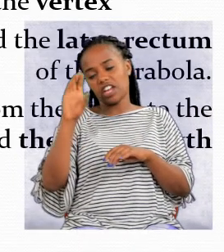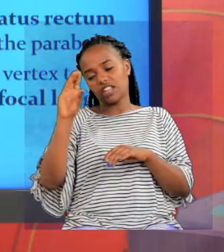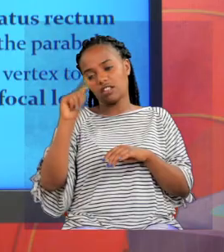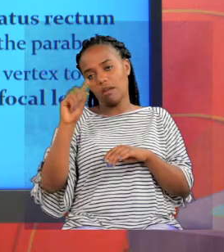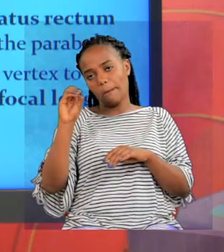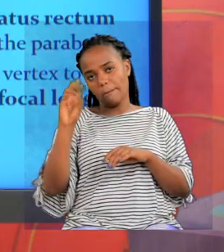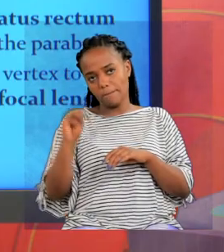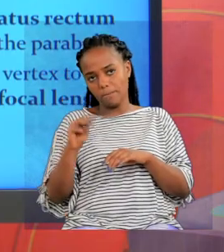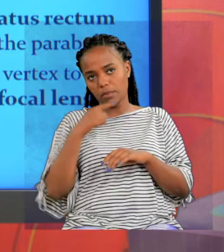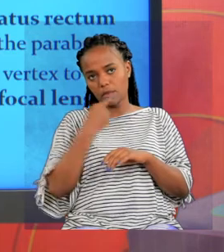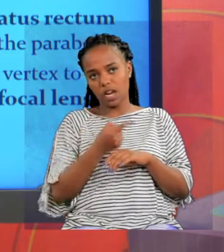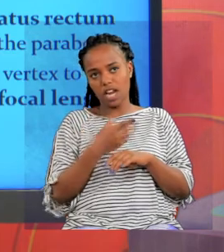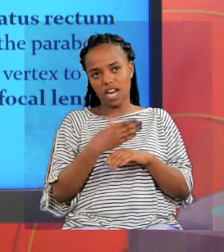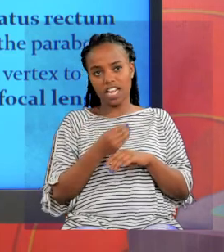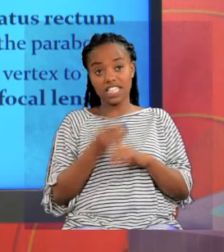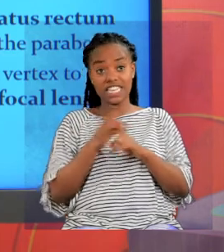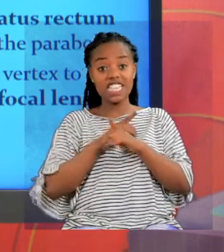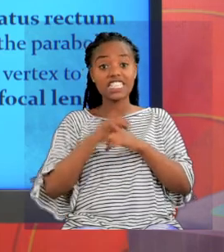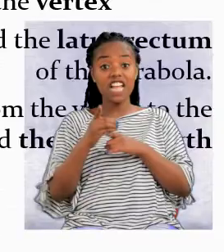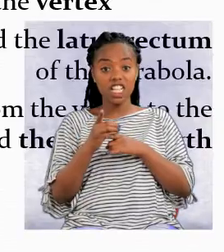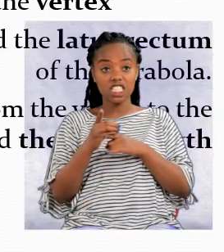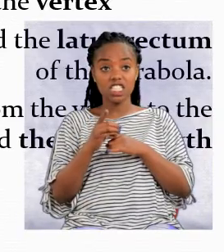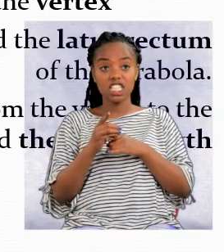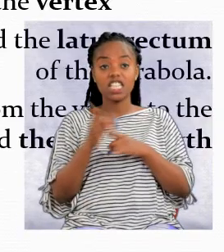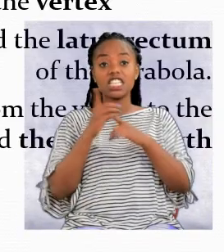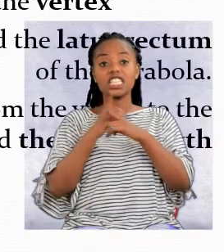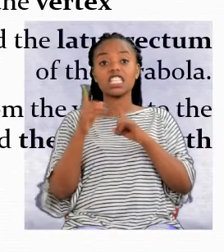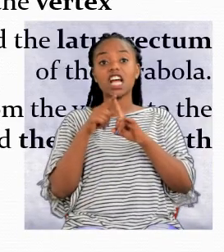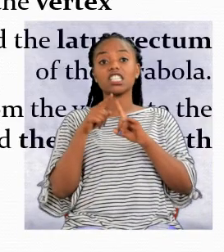And this distance, the distance from